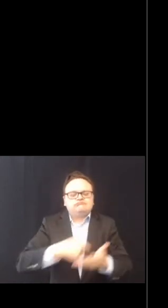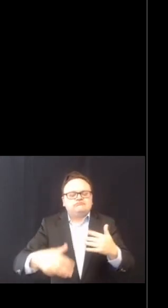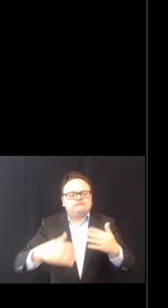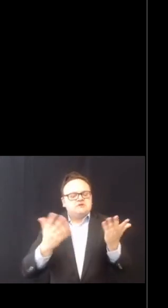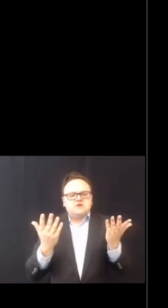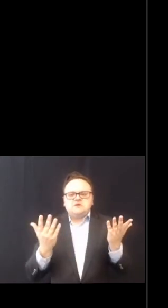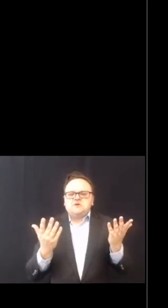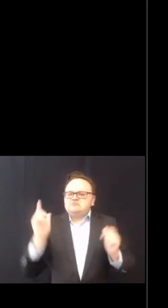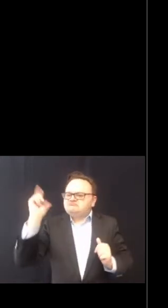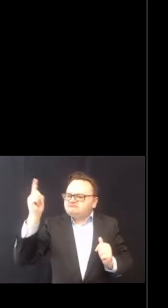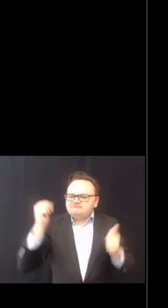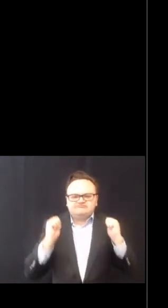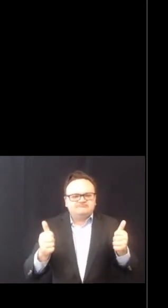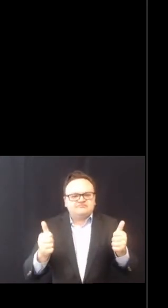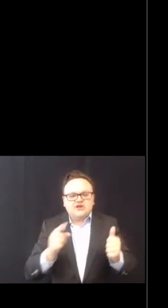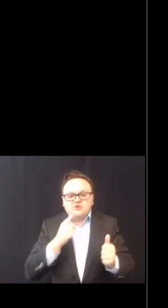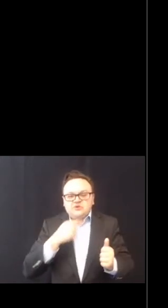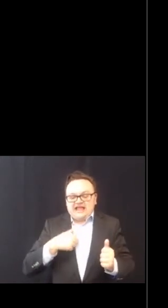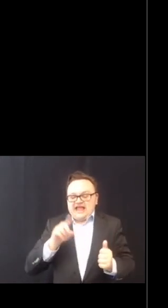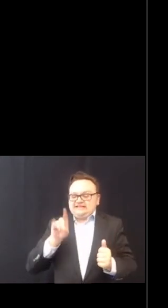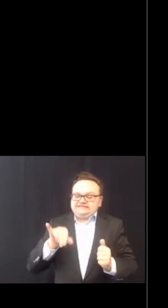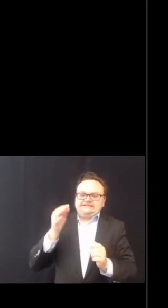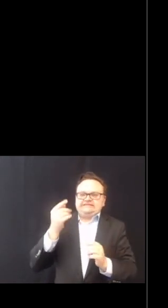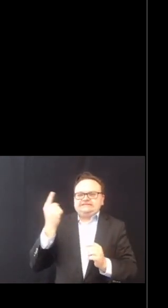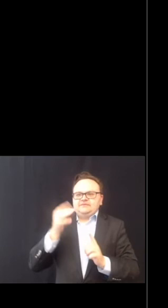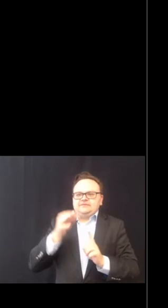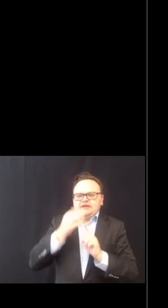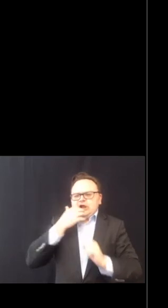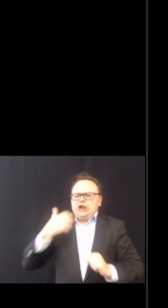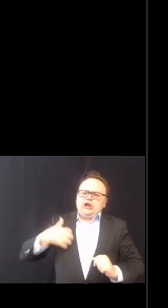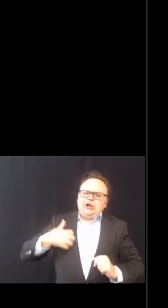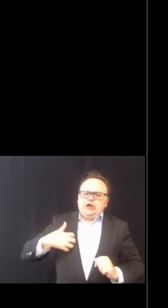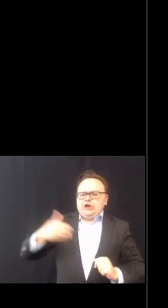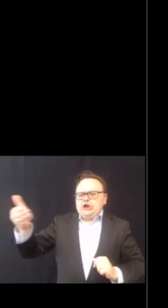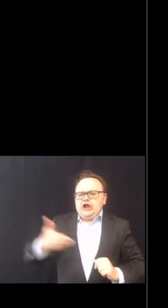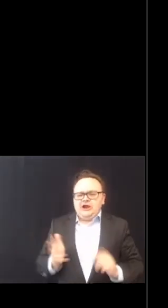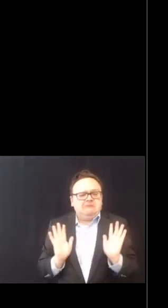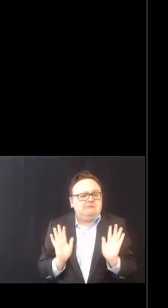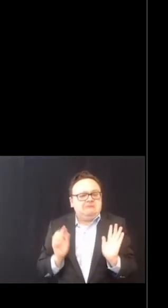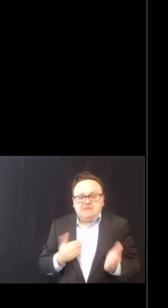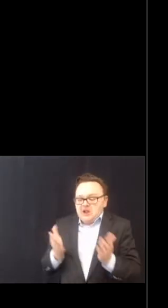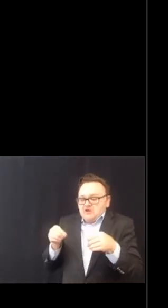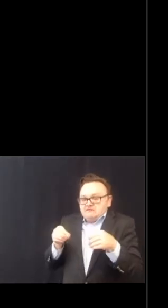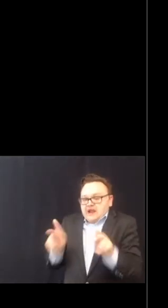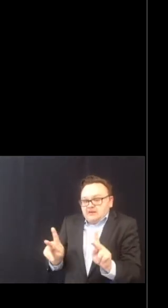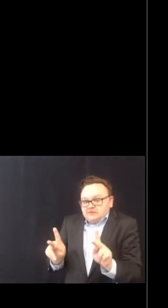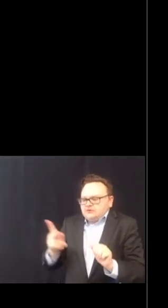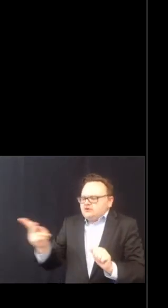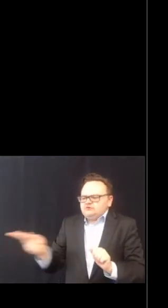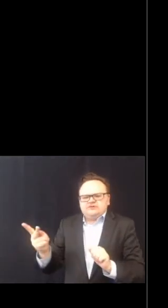said, I didn't do anything special, just gave them an opportunity, and really they've been a blessing for my